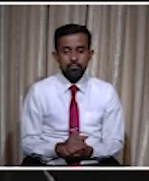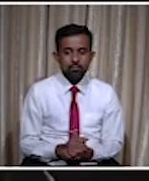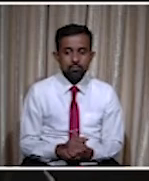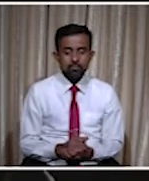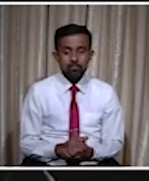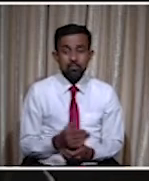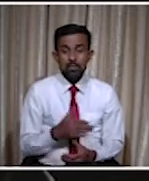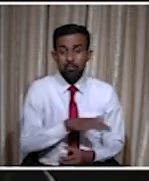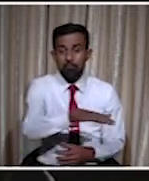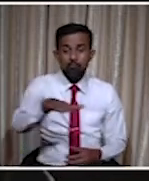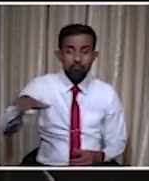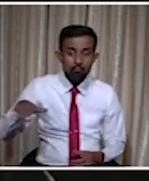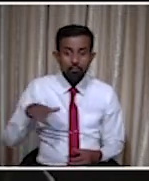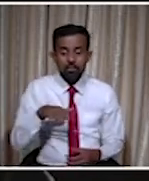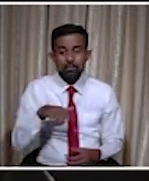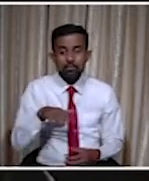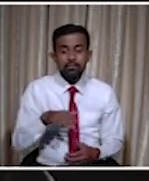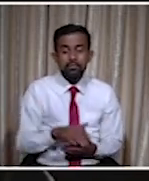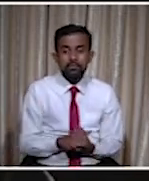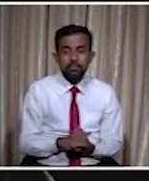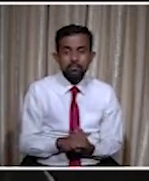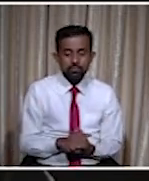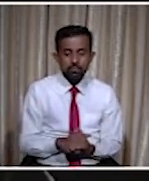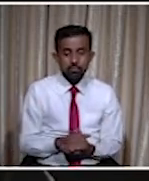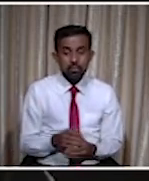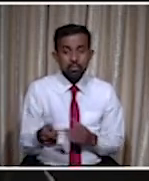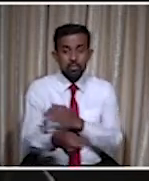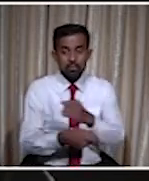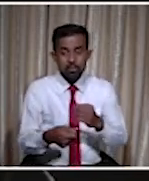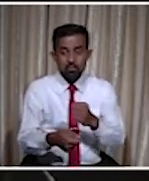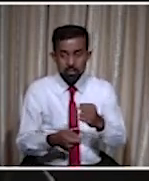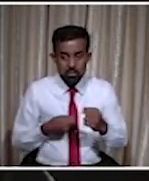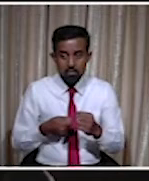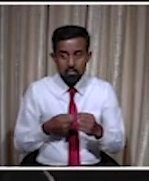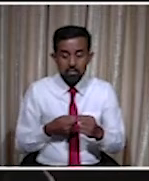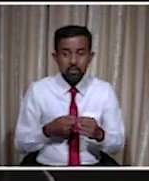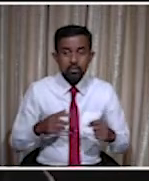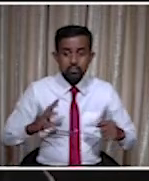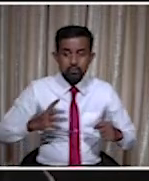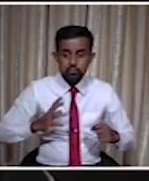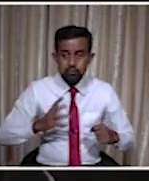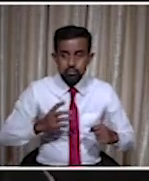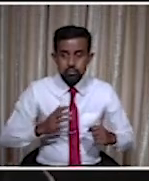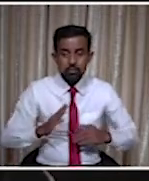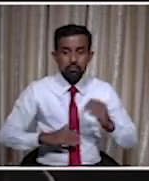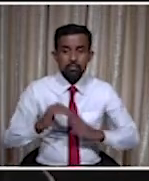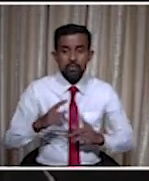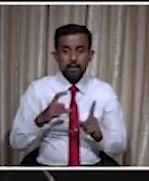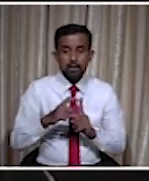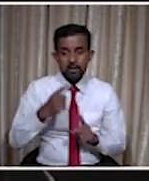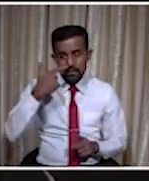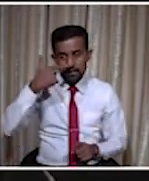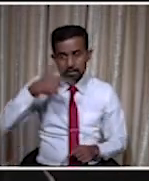areas. For harvesting machines to operate, we need diesel. As a matter of fact, in the Ampara district,